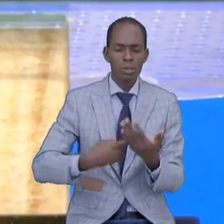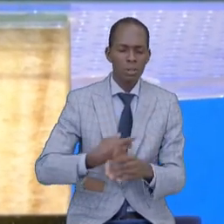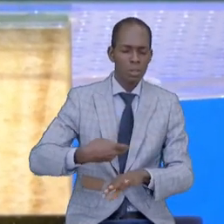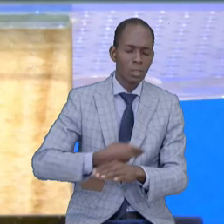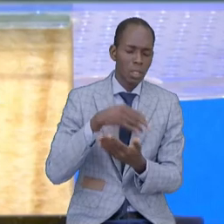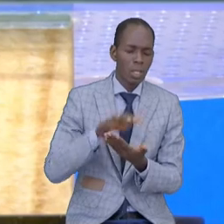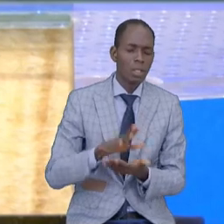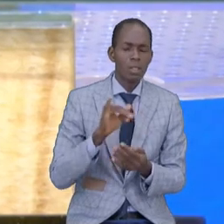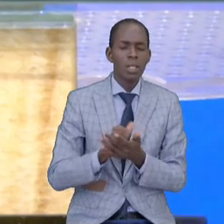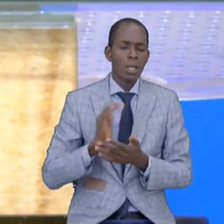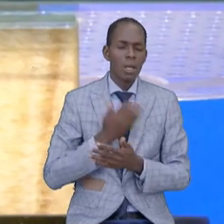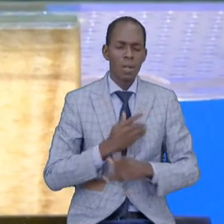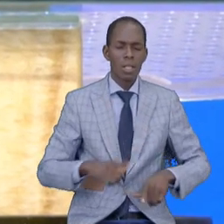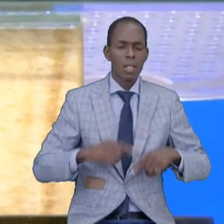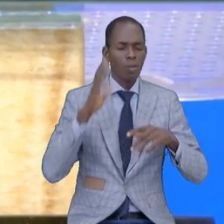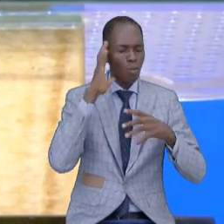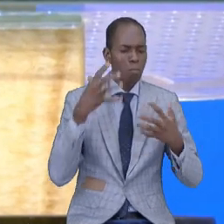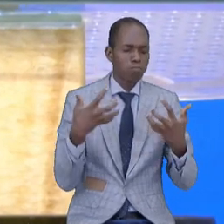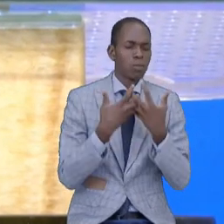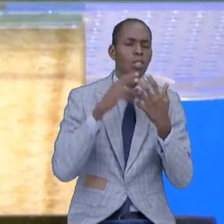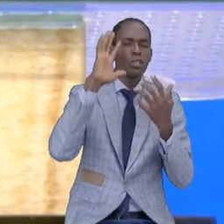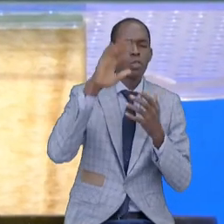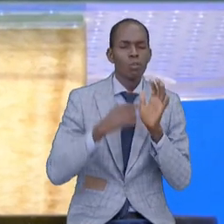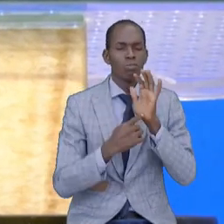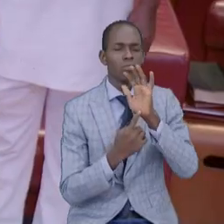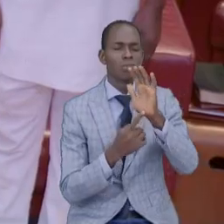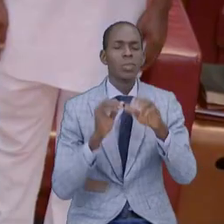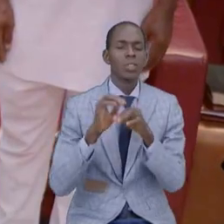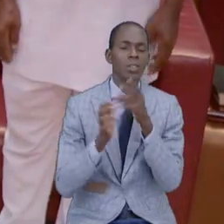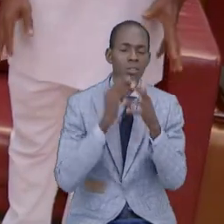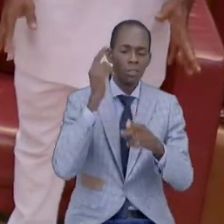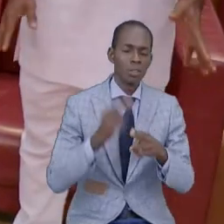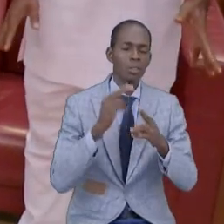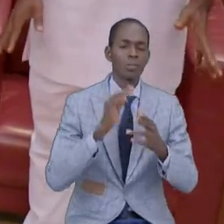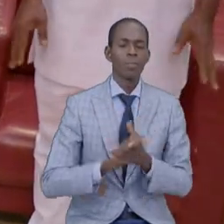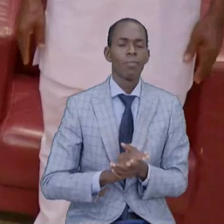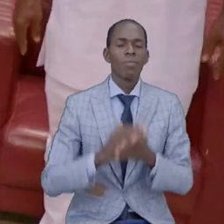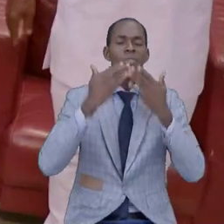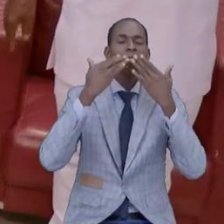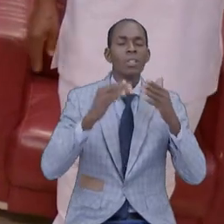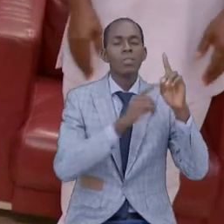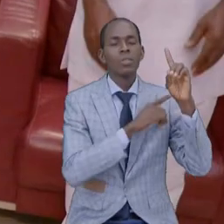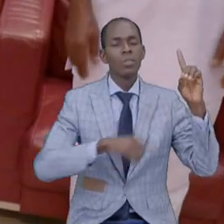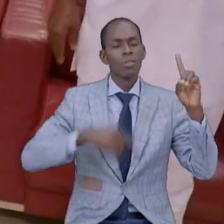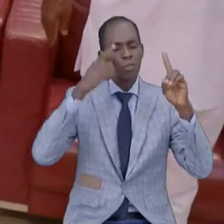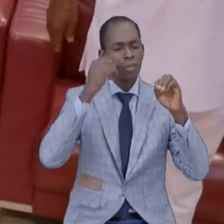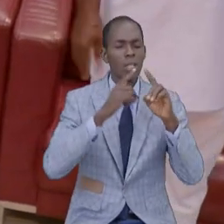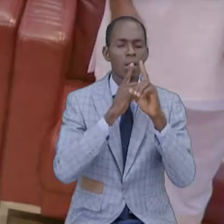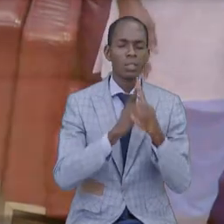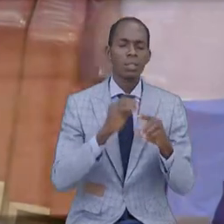lives will match your revelation in Jesus' name. Thank you, Lord, for the answer.